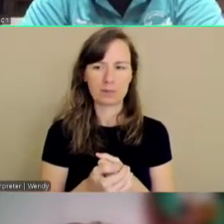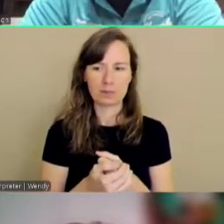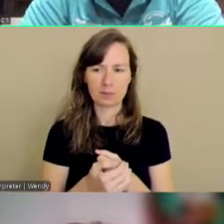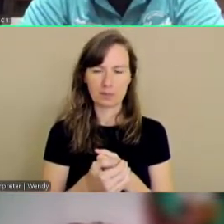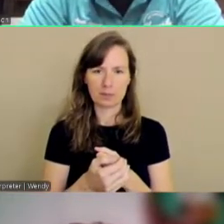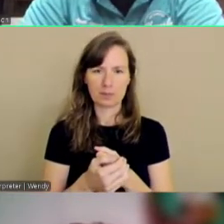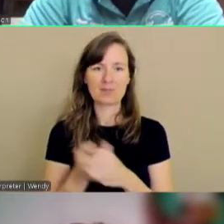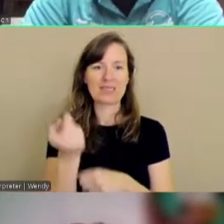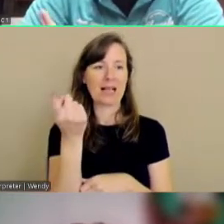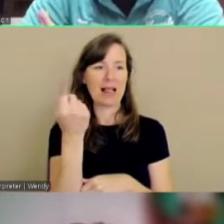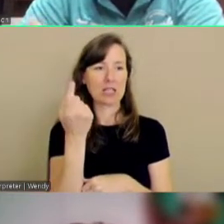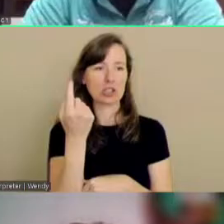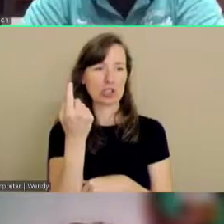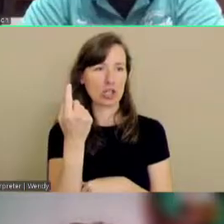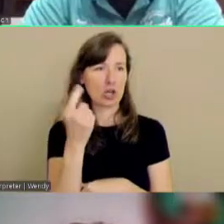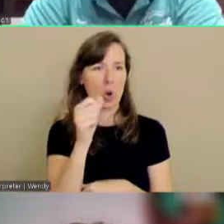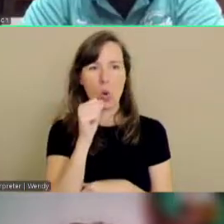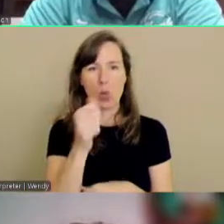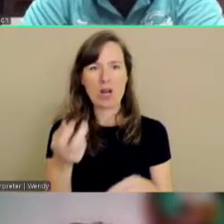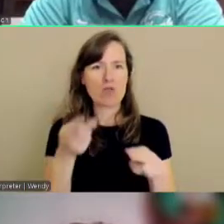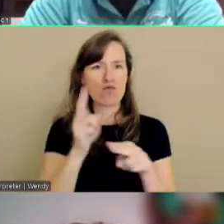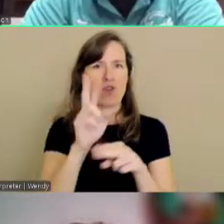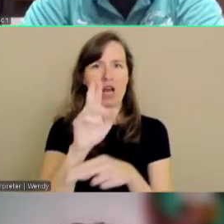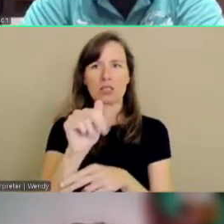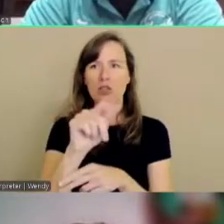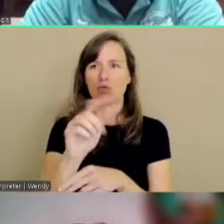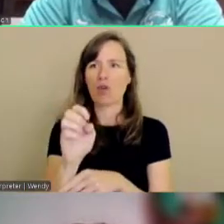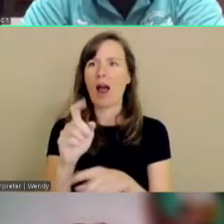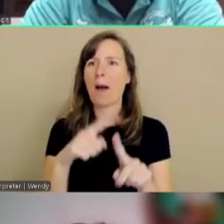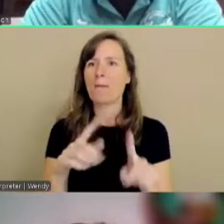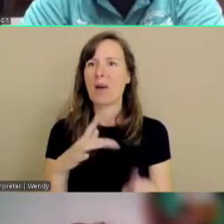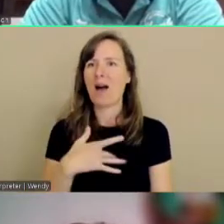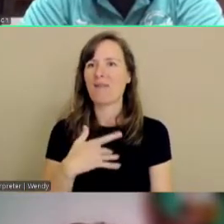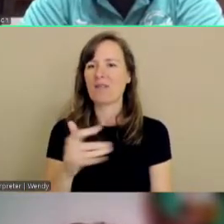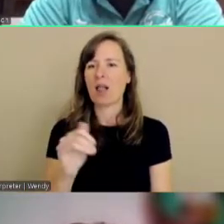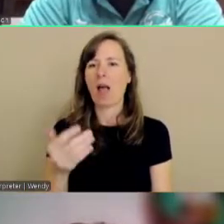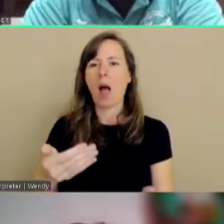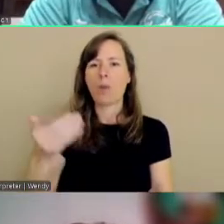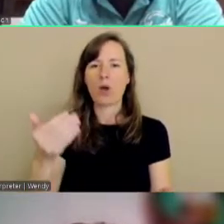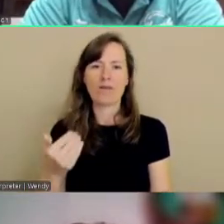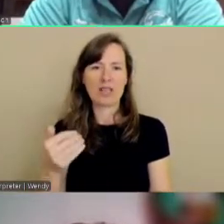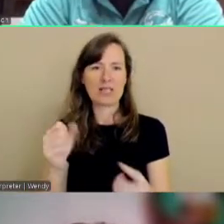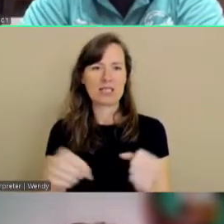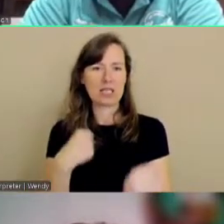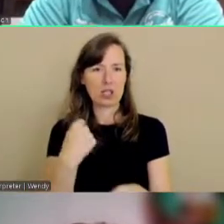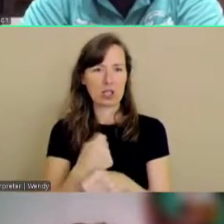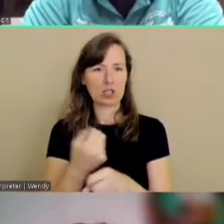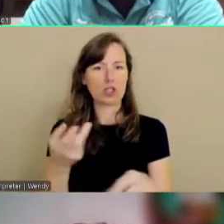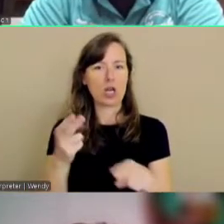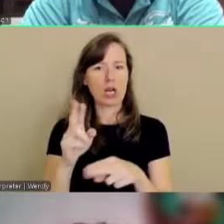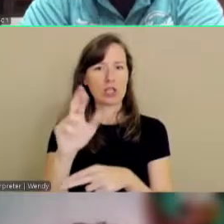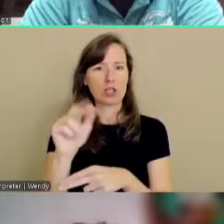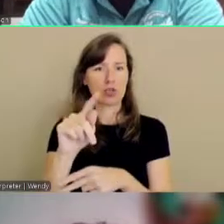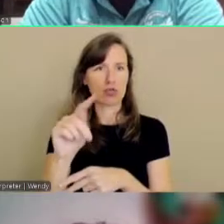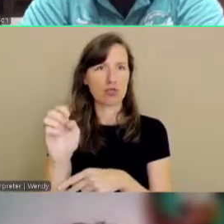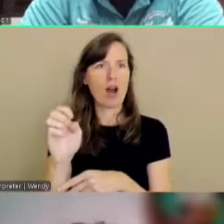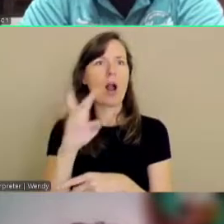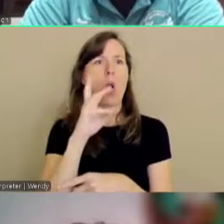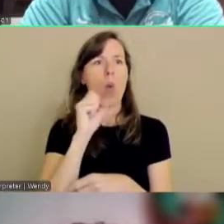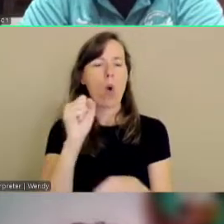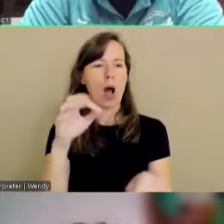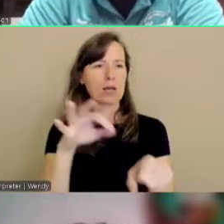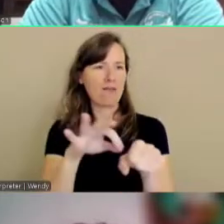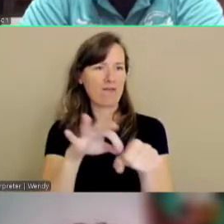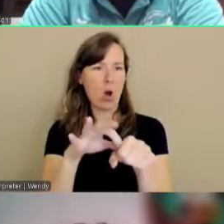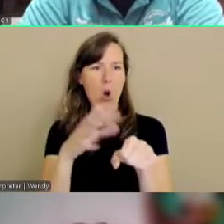Because last year we didn't raise the rate, but I feel like in the previous years when we've raised the rate, there has been a vote, and it wasn't at the